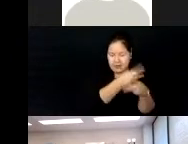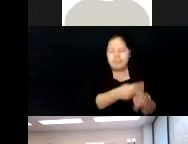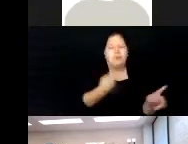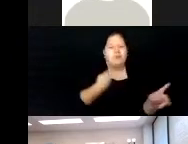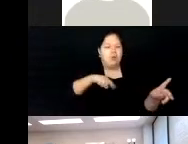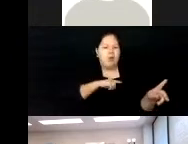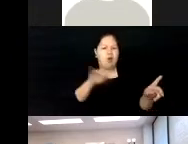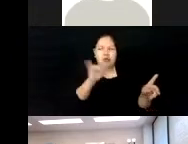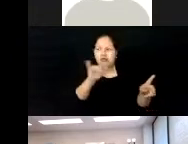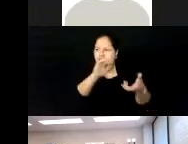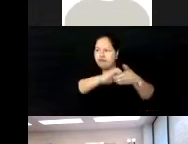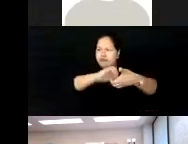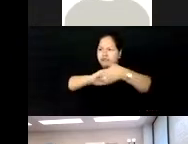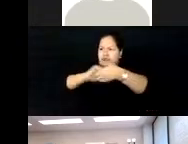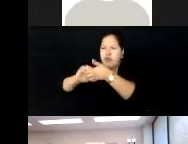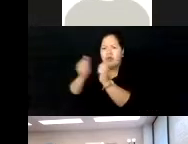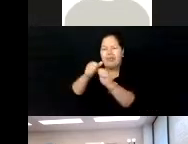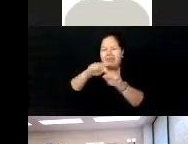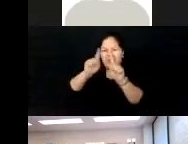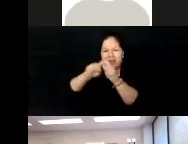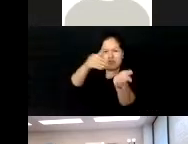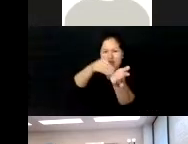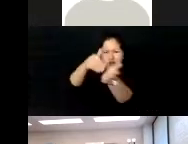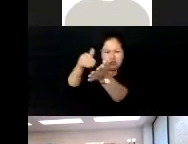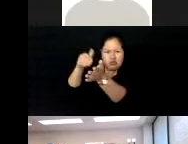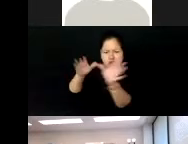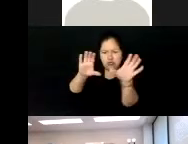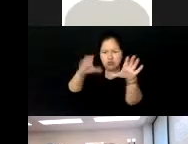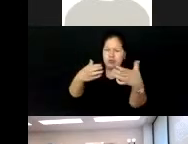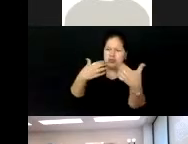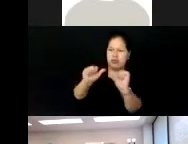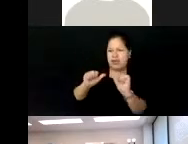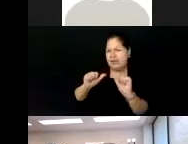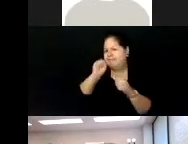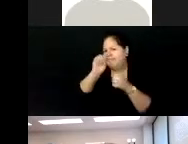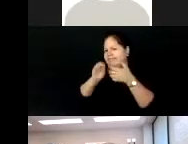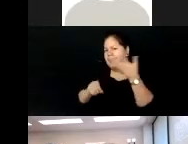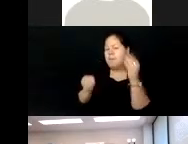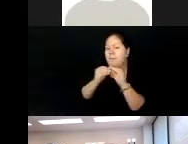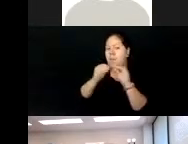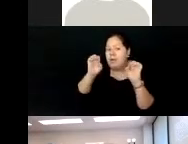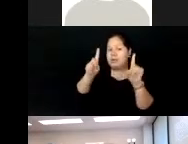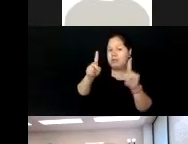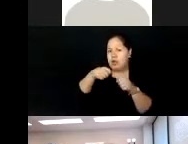physician groups to support specific education opportunities in the organization.